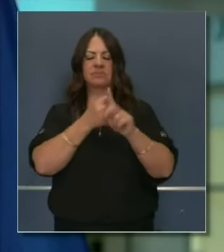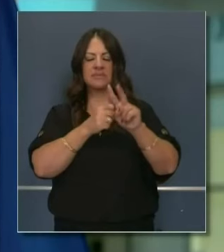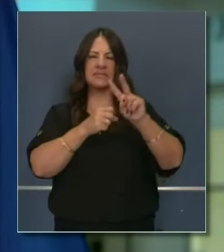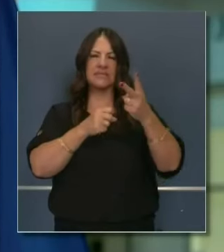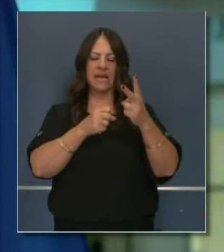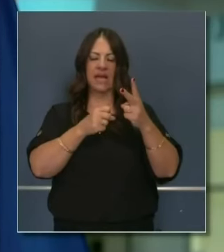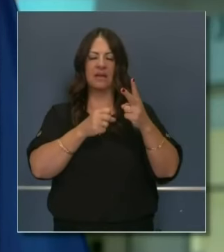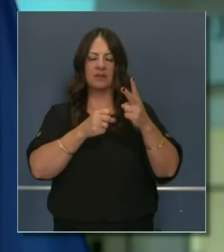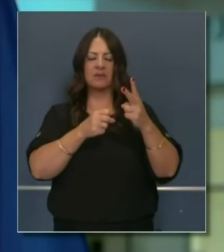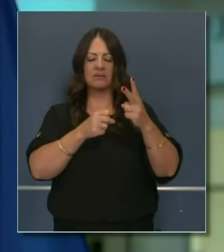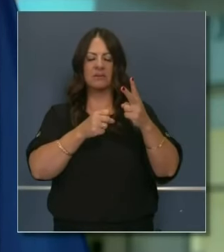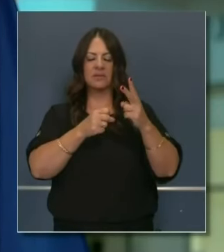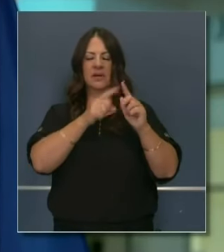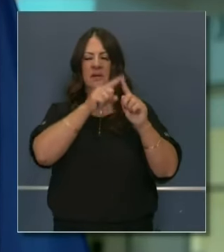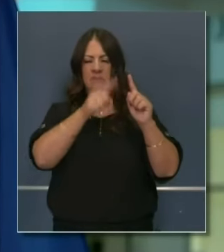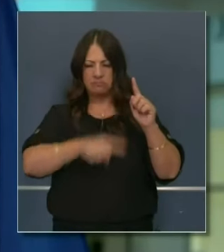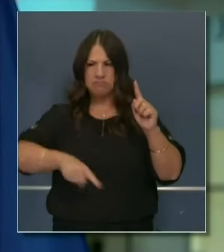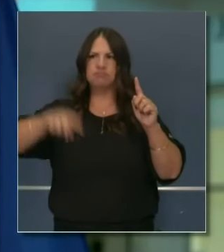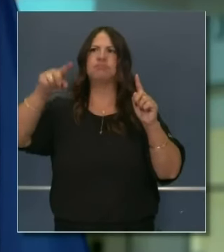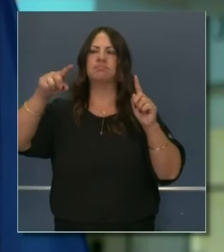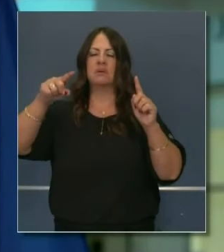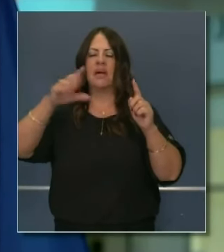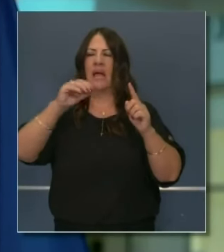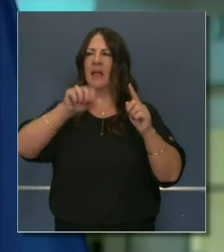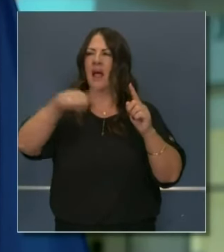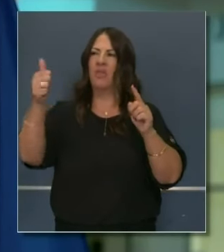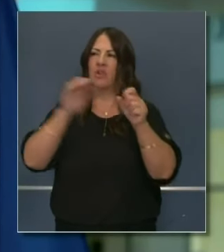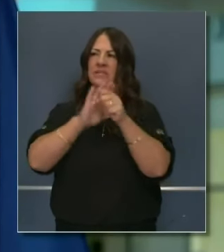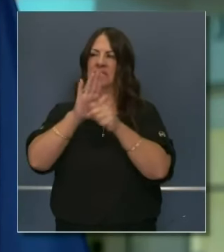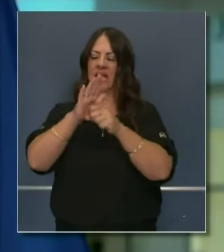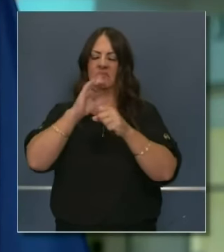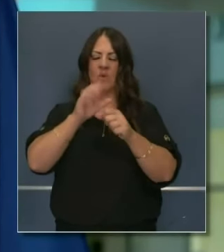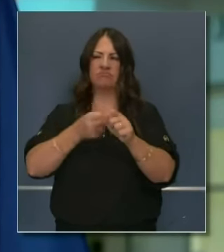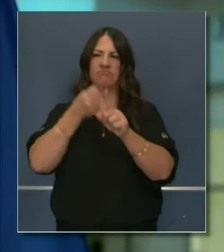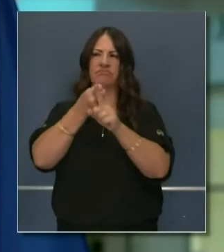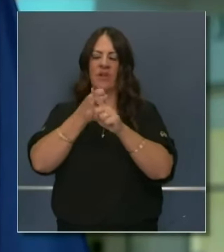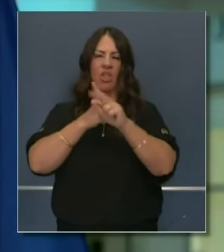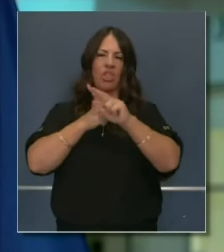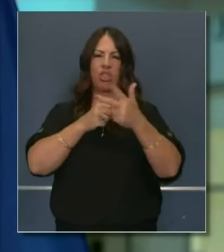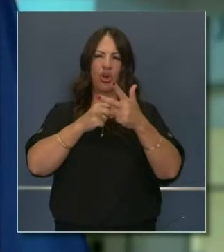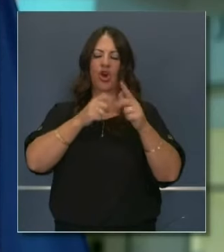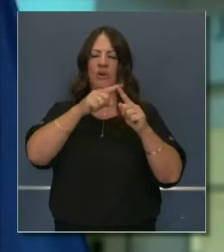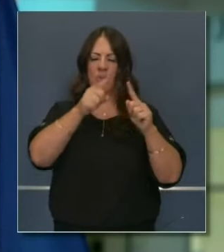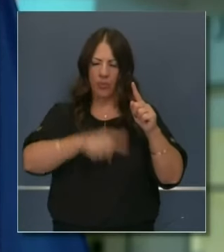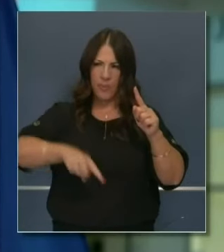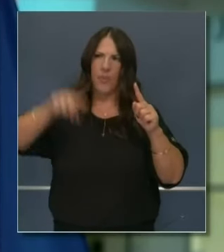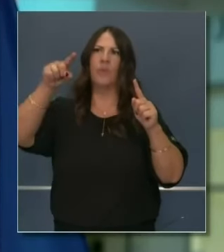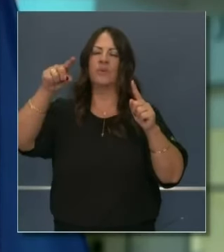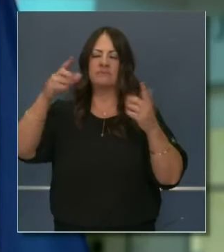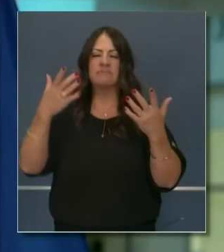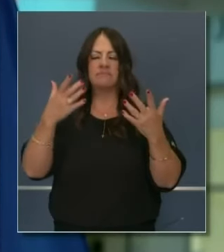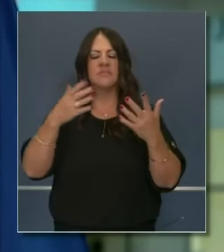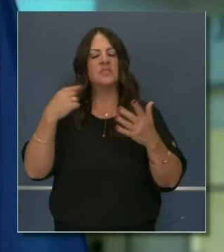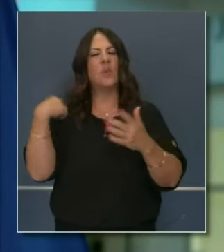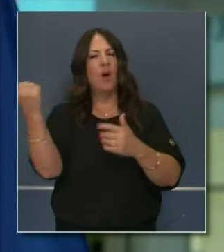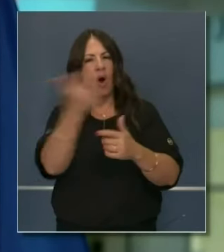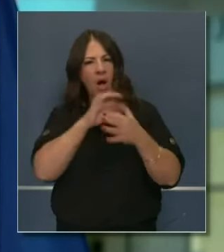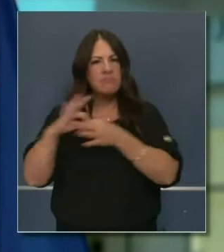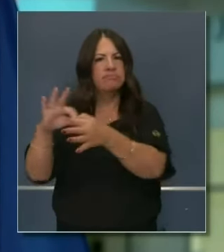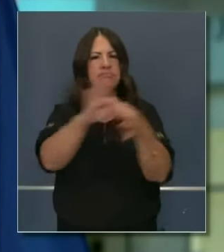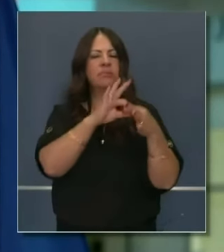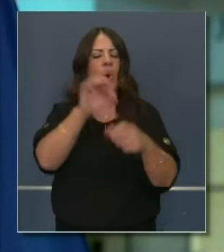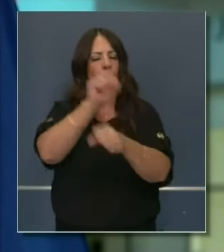nation experiencing a third wave of this pandemic. As always, let's continue to be vigilant. Let's maintain